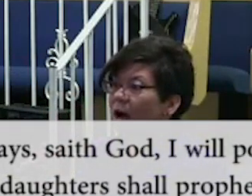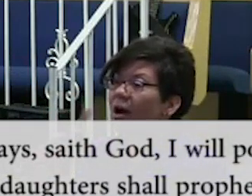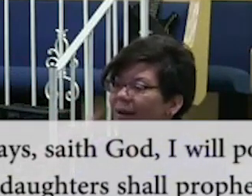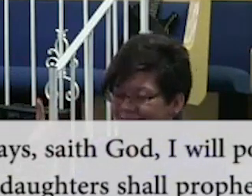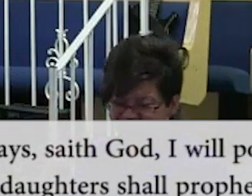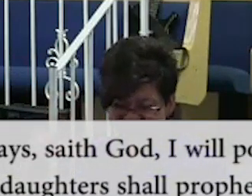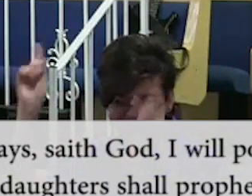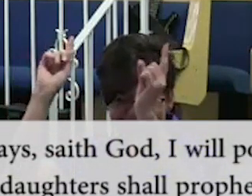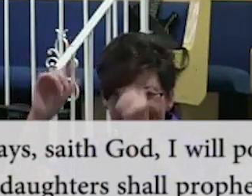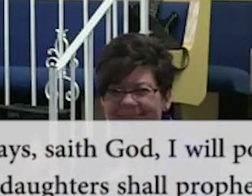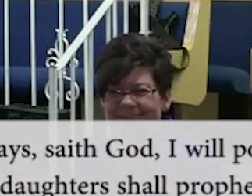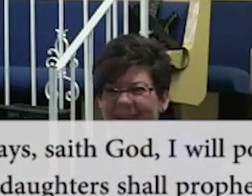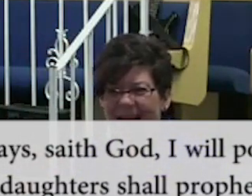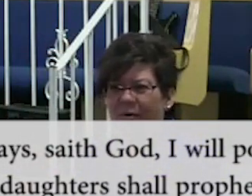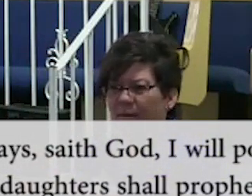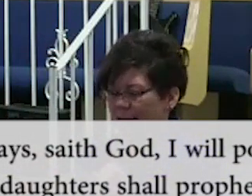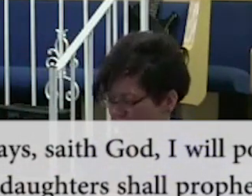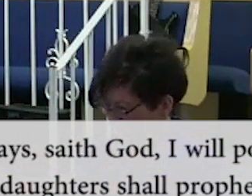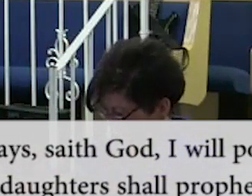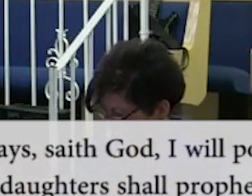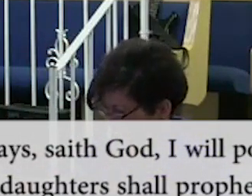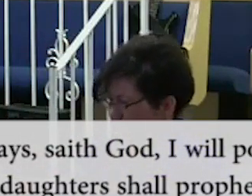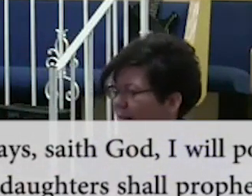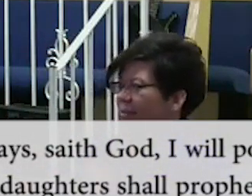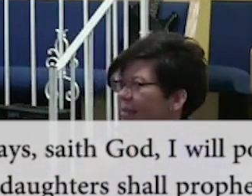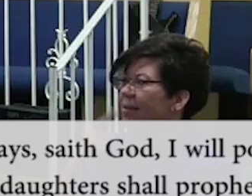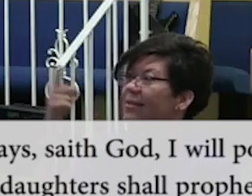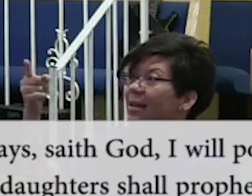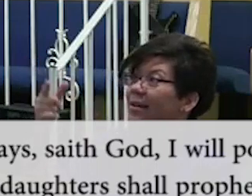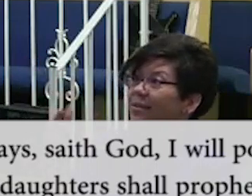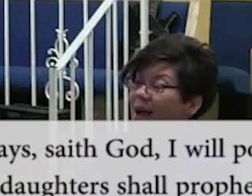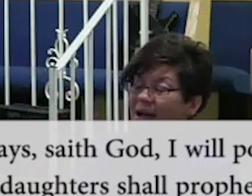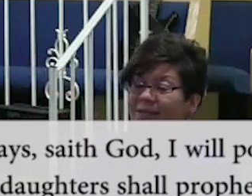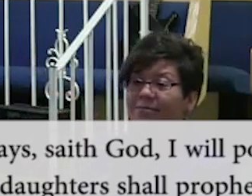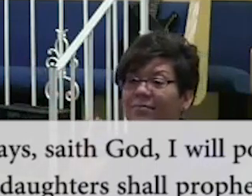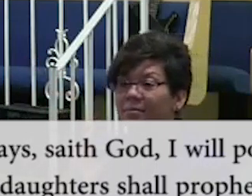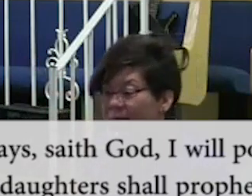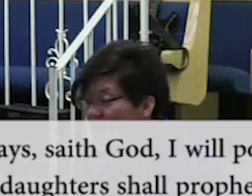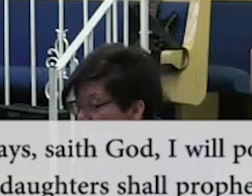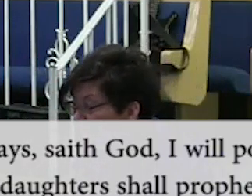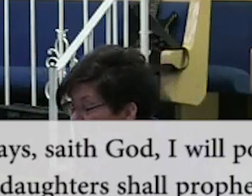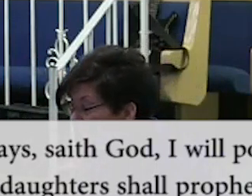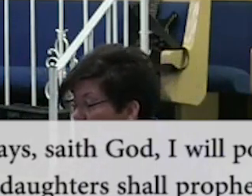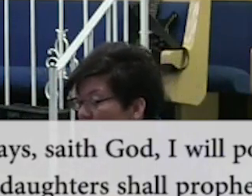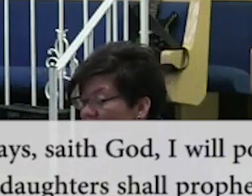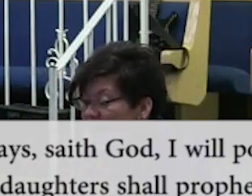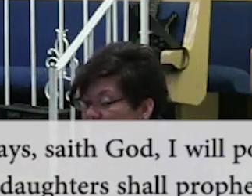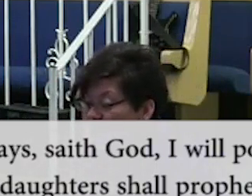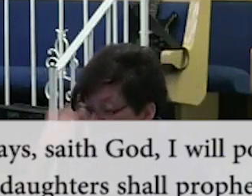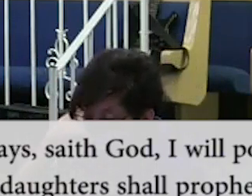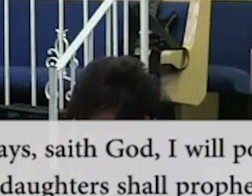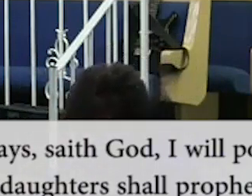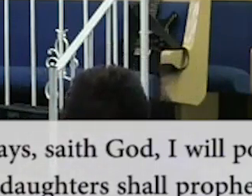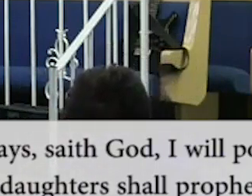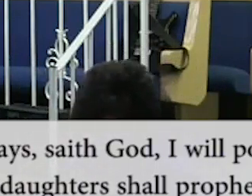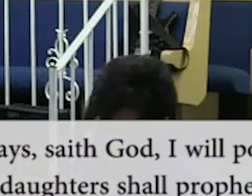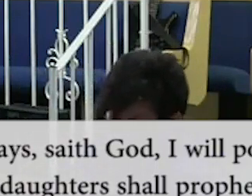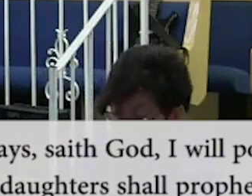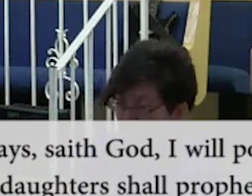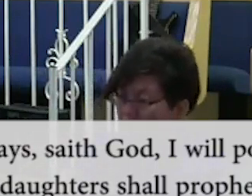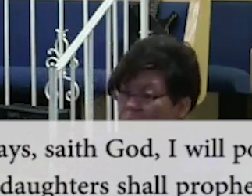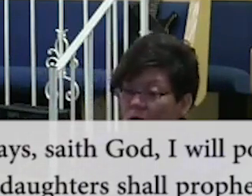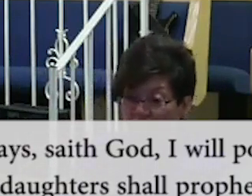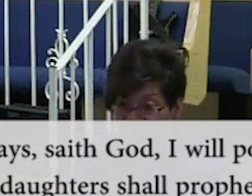shall come to pass in the last day, saith God, I will pour out my spirit upon all